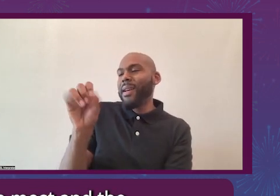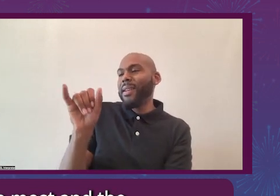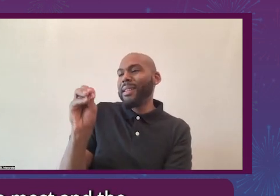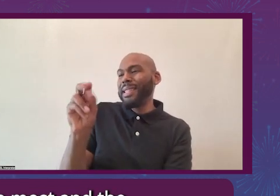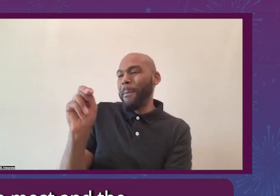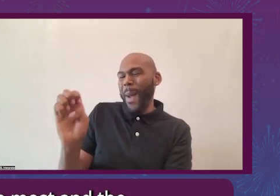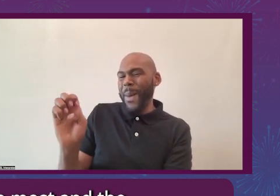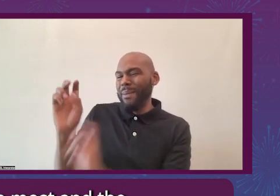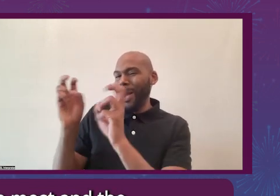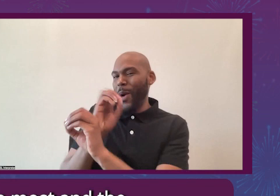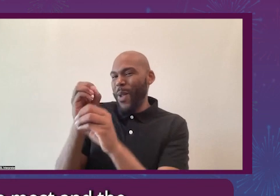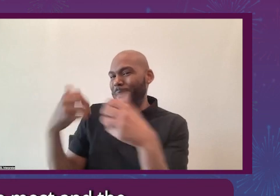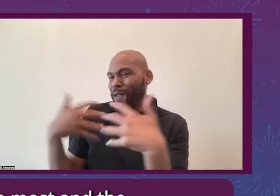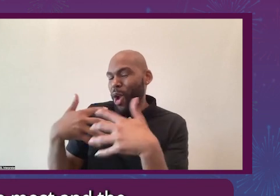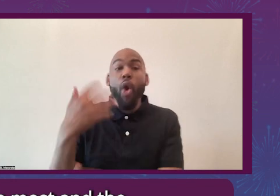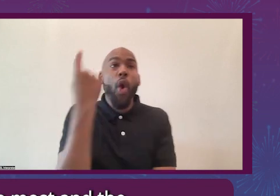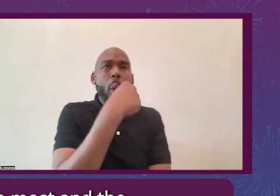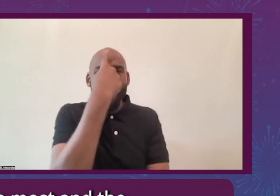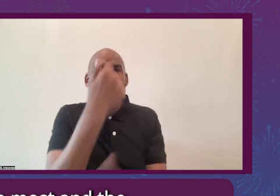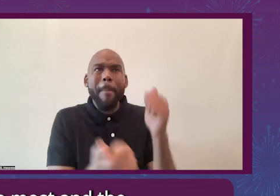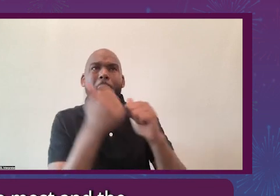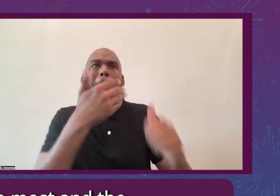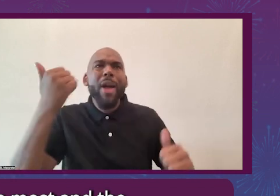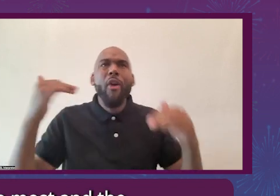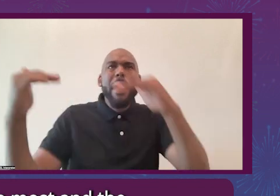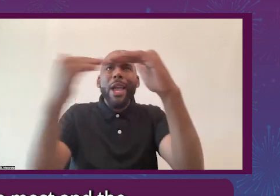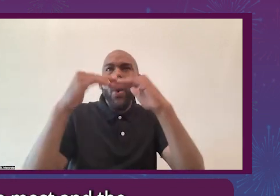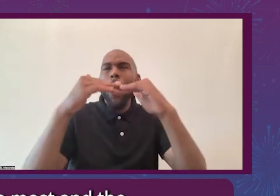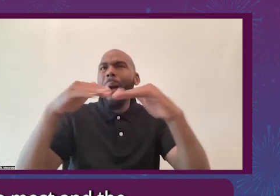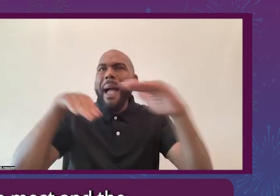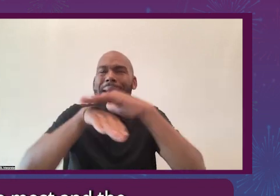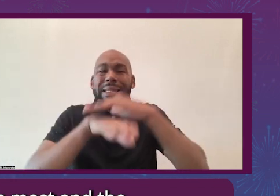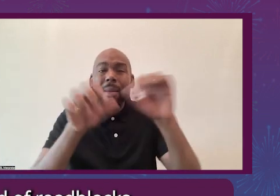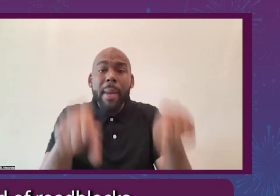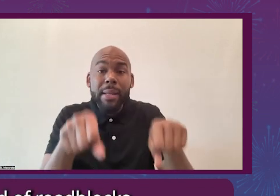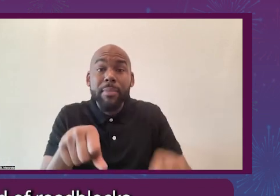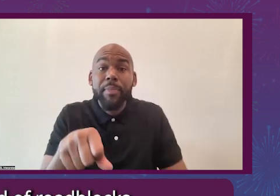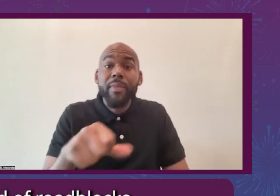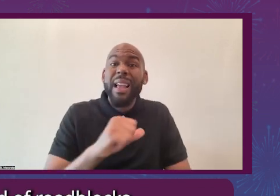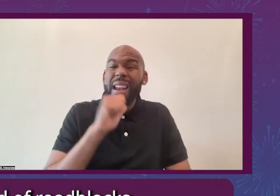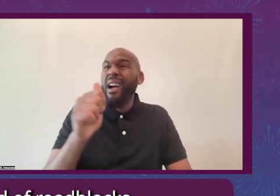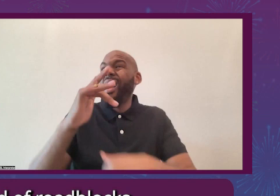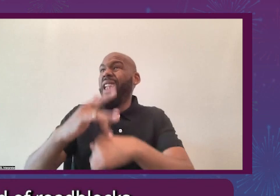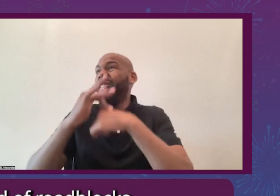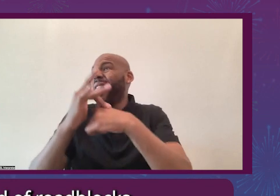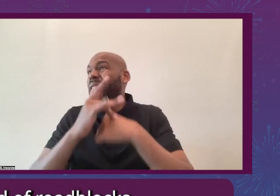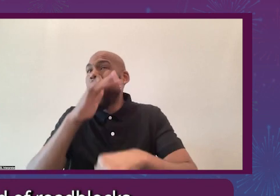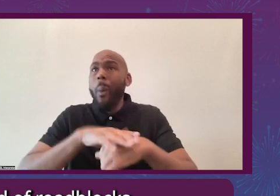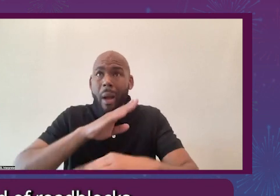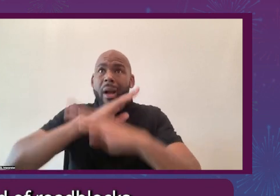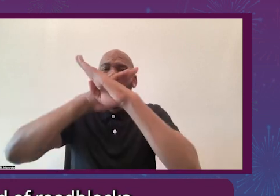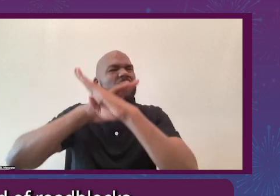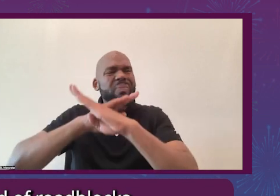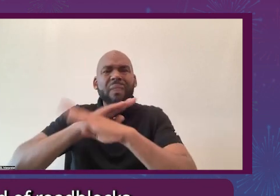forward looking for the most and the best equitable and inclusive access possible. Let's not get hung up on any